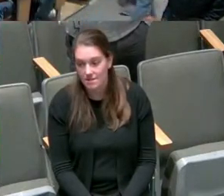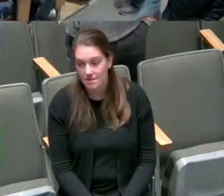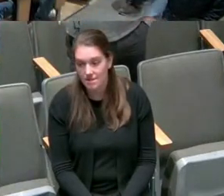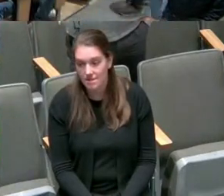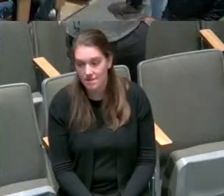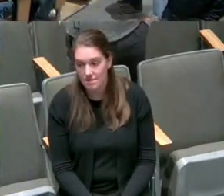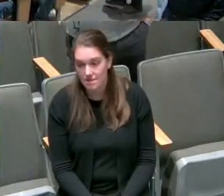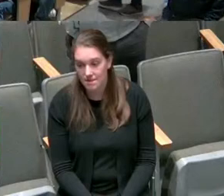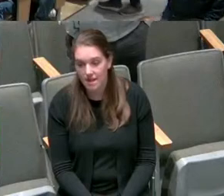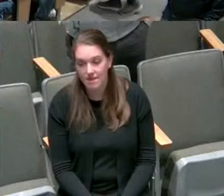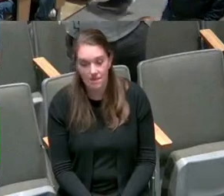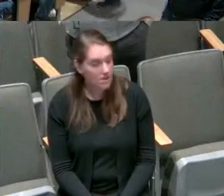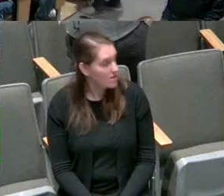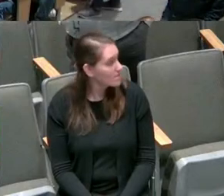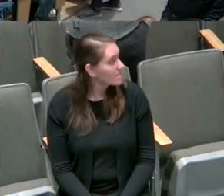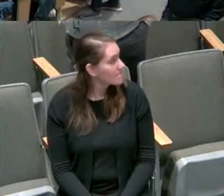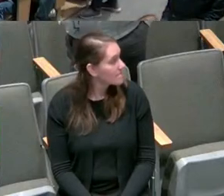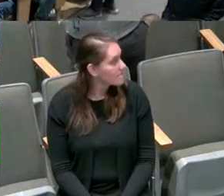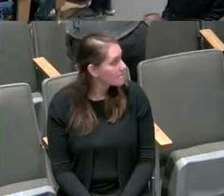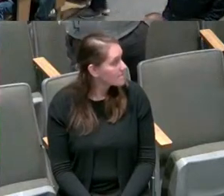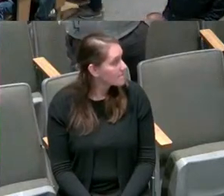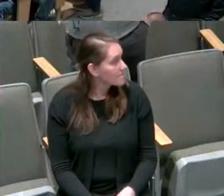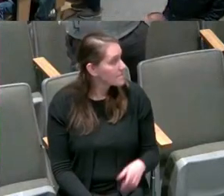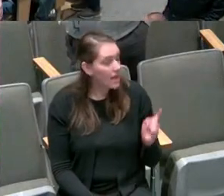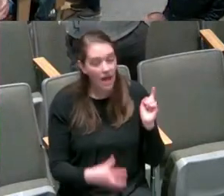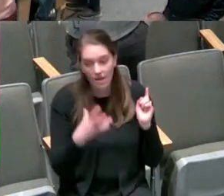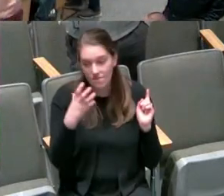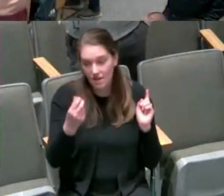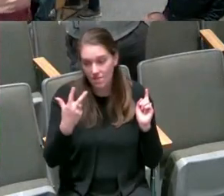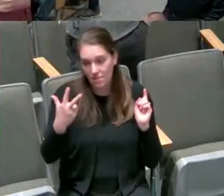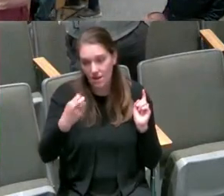outside three and one abstain